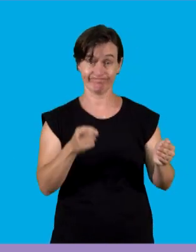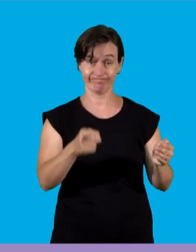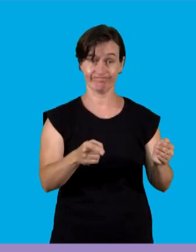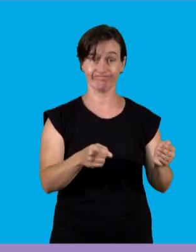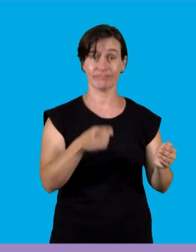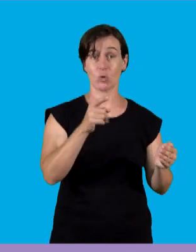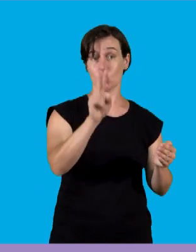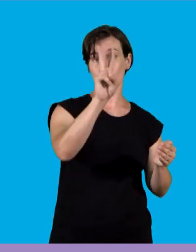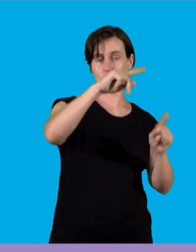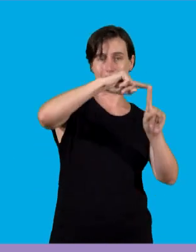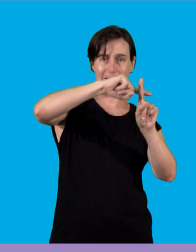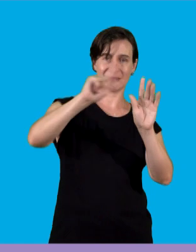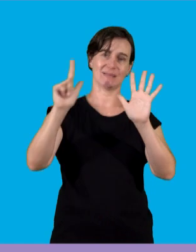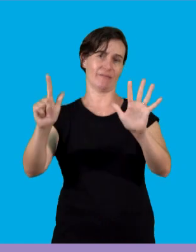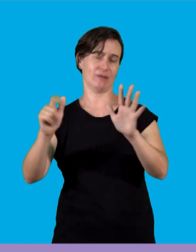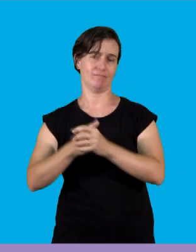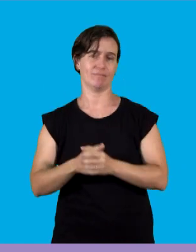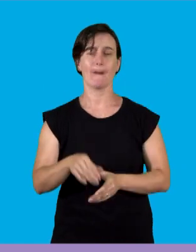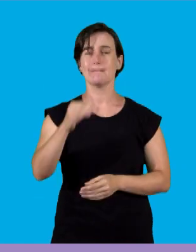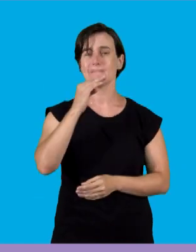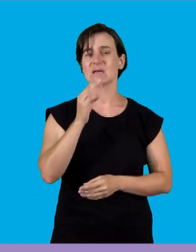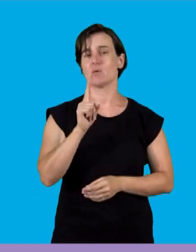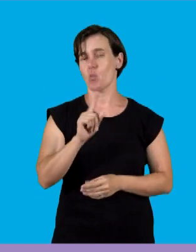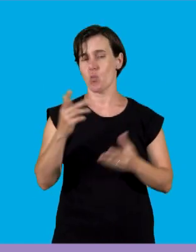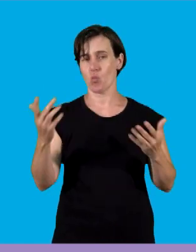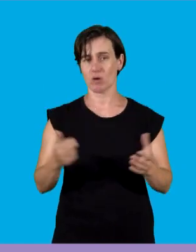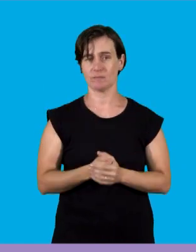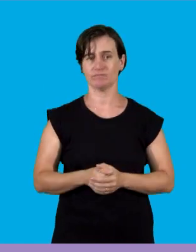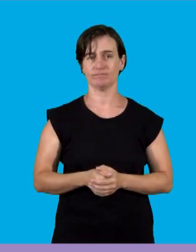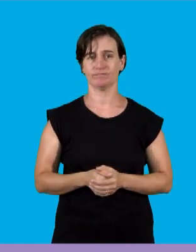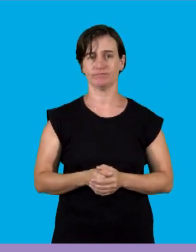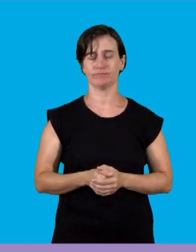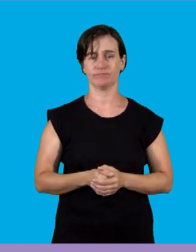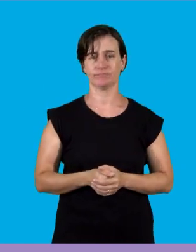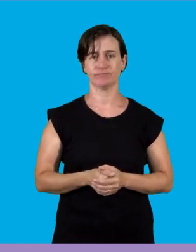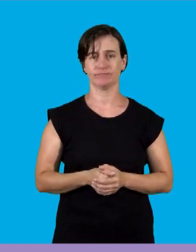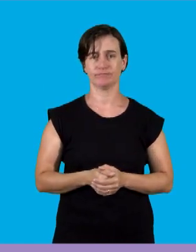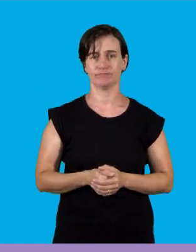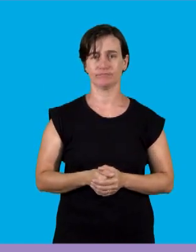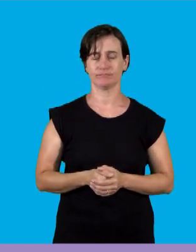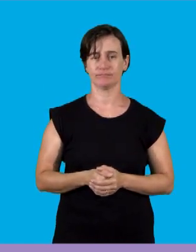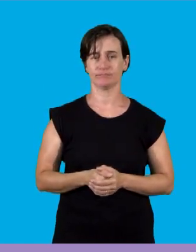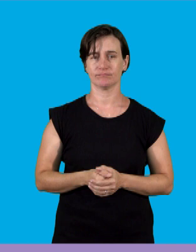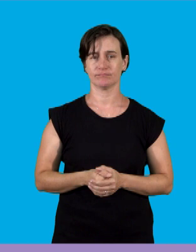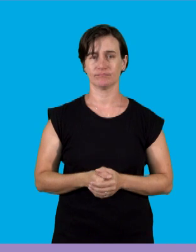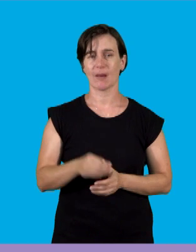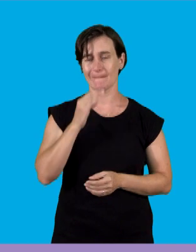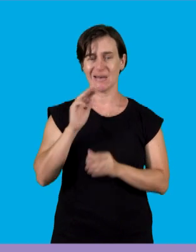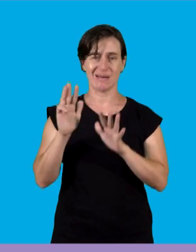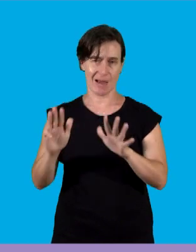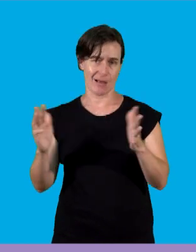be our 2 plus 7, which of course is going to give us a